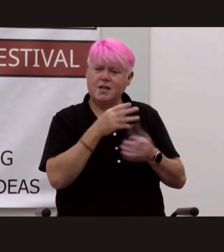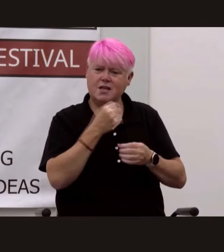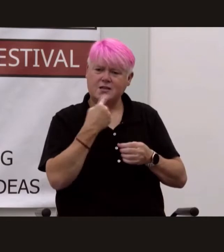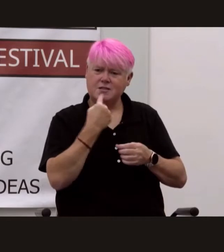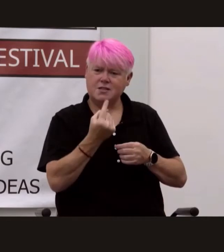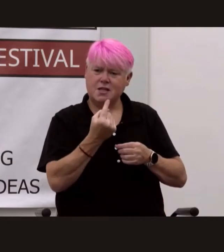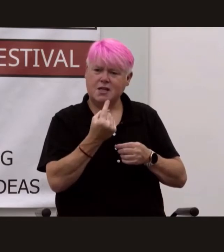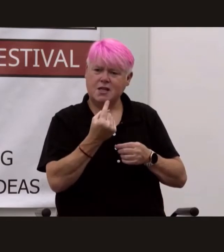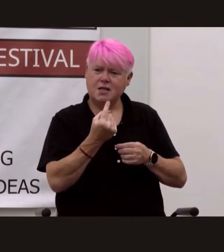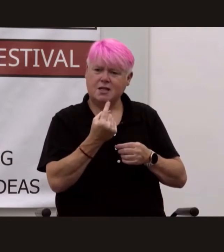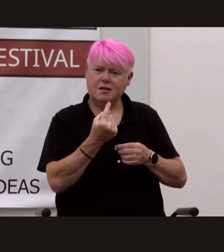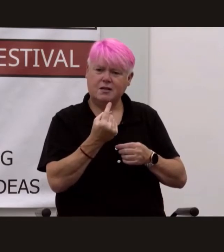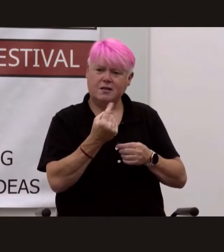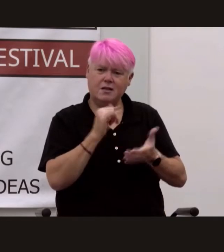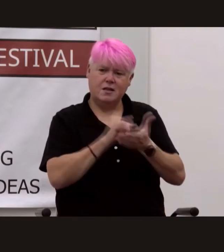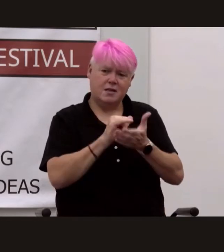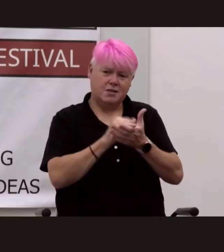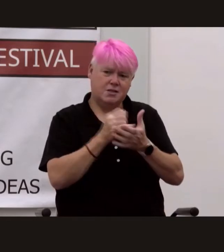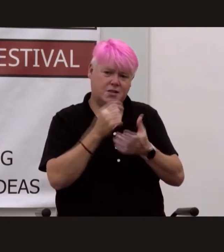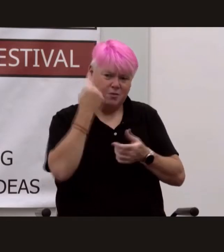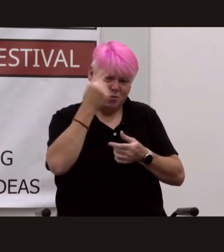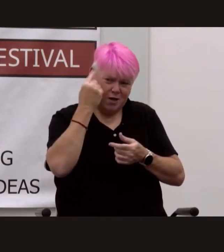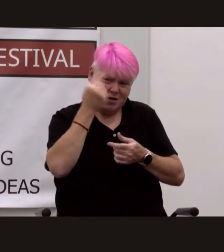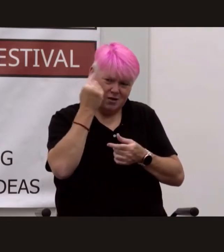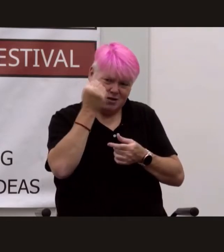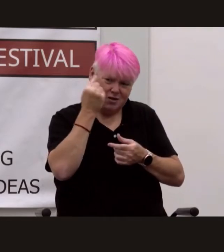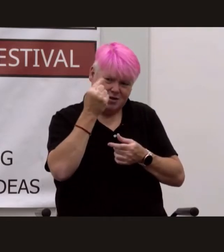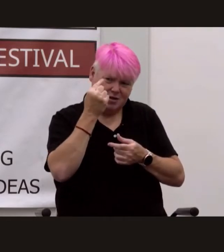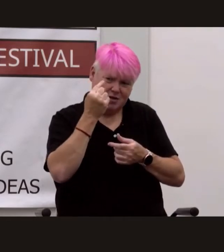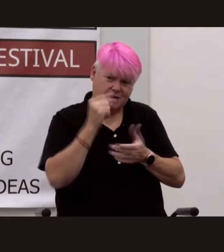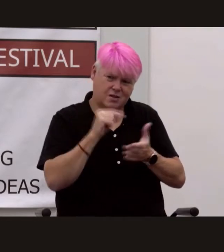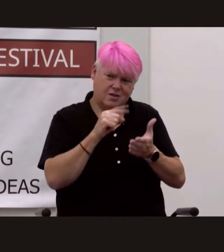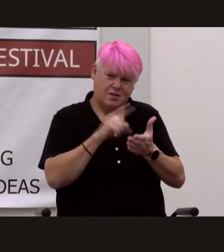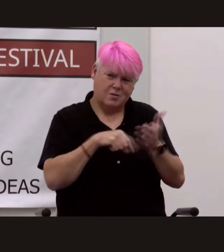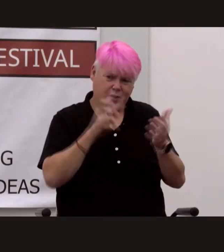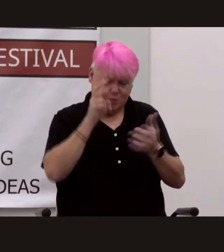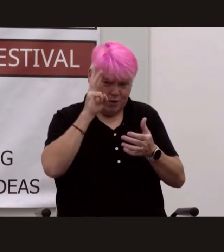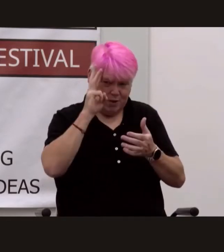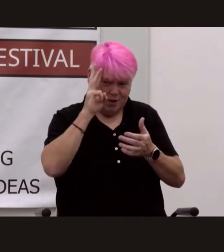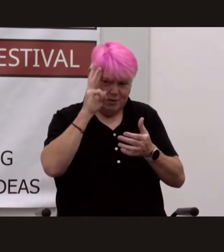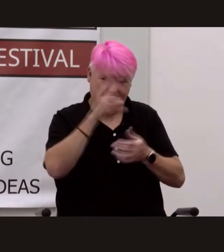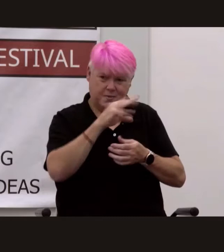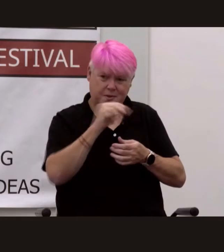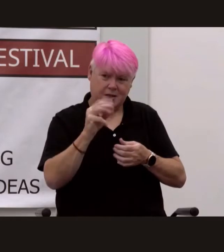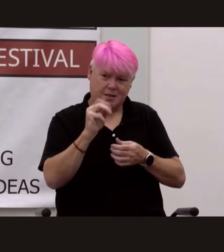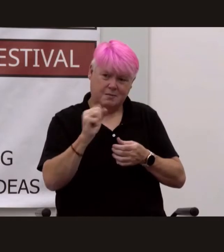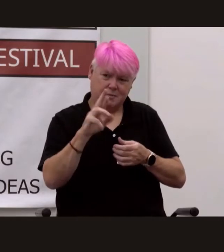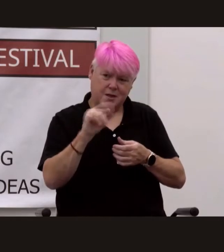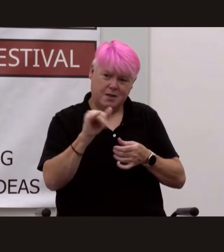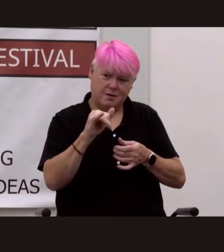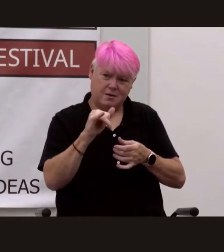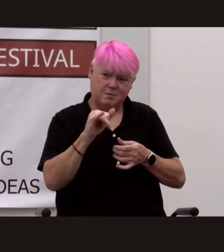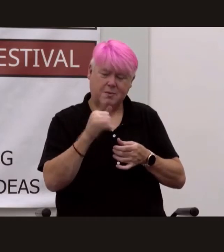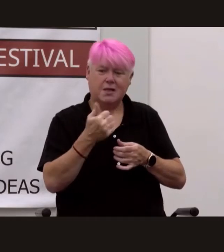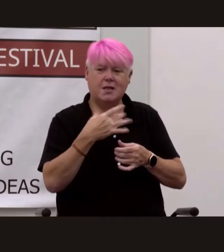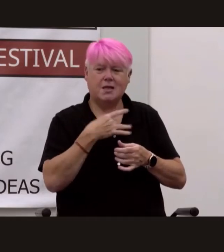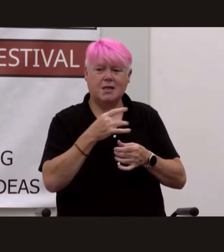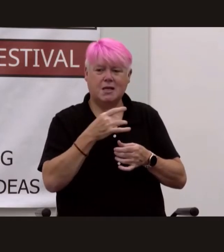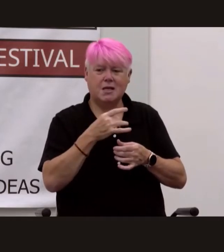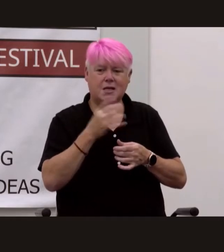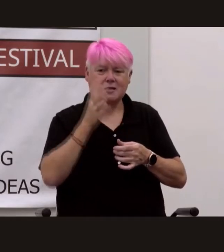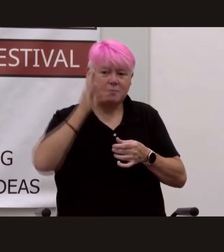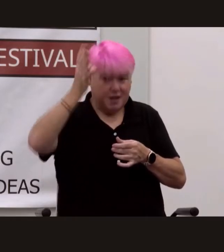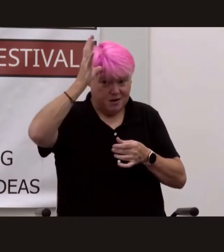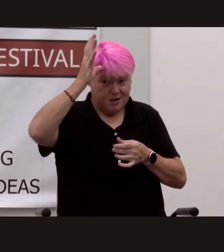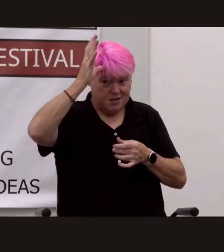saying that she wondered what William Morland and Mary Bolton would be like as parents, because by that